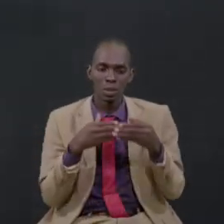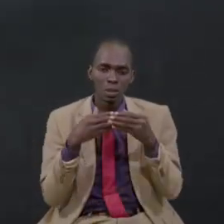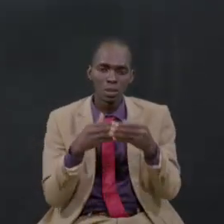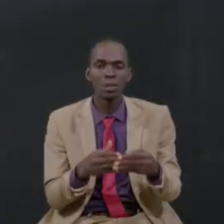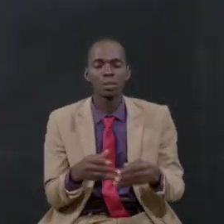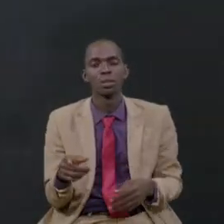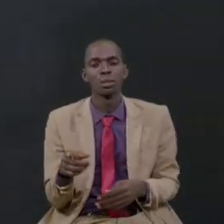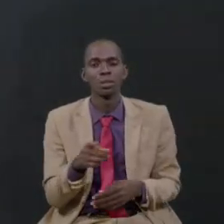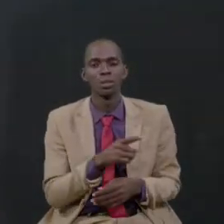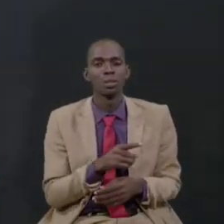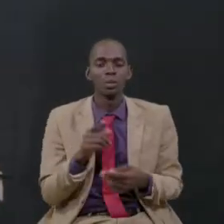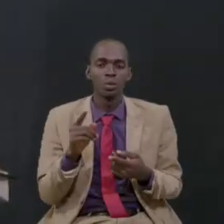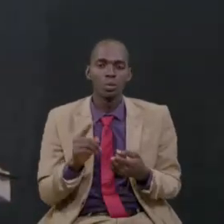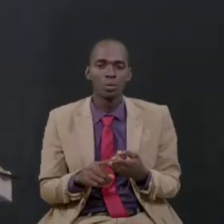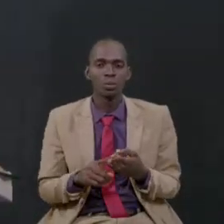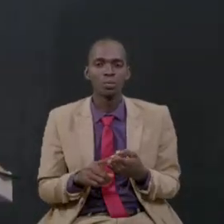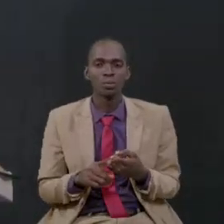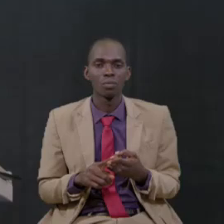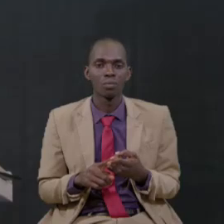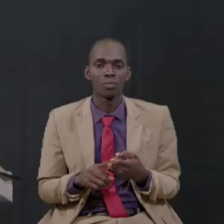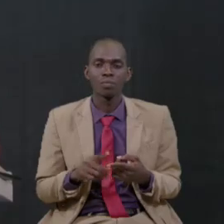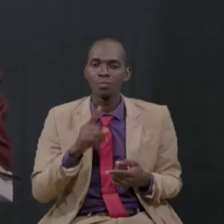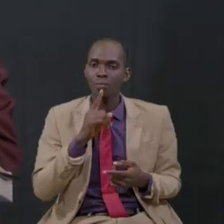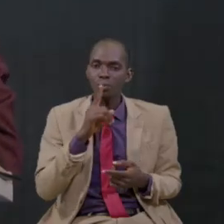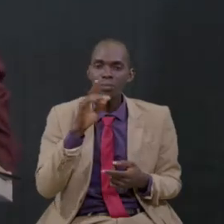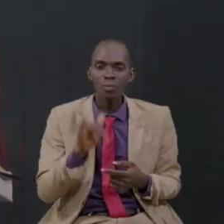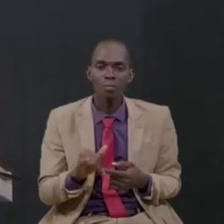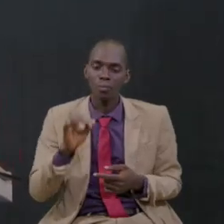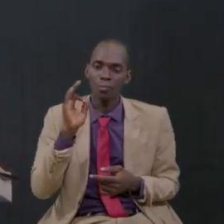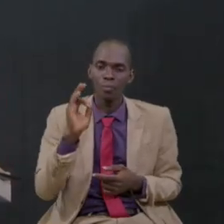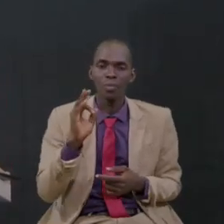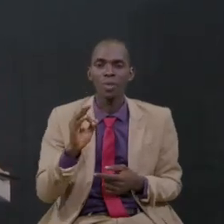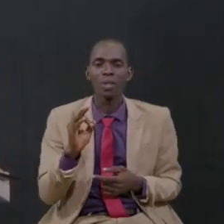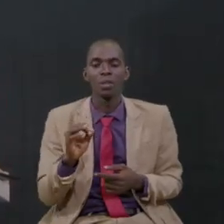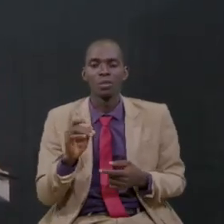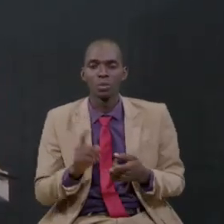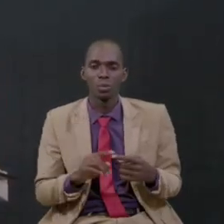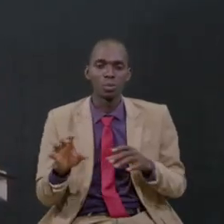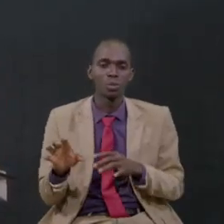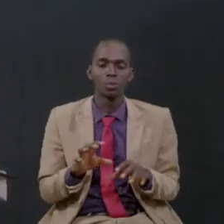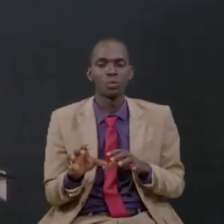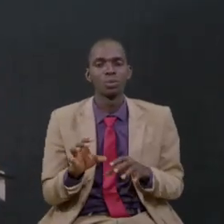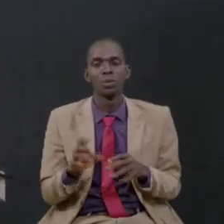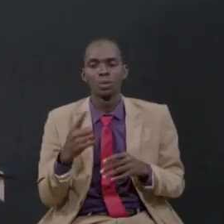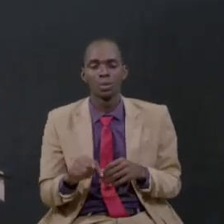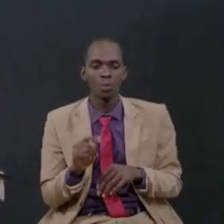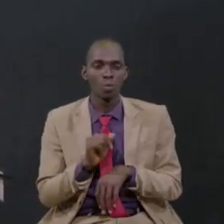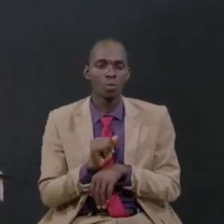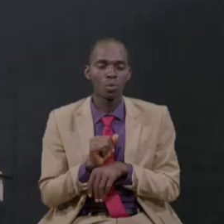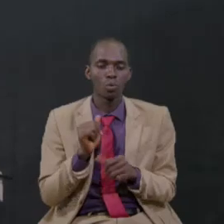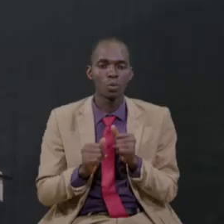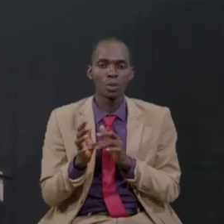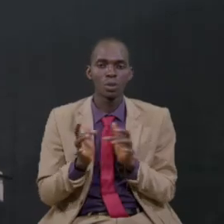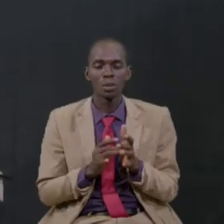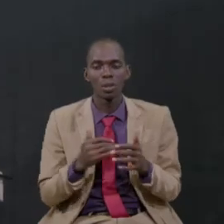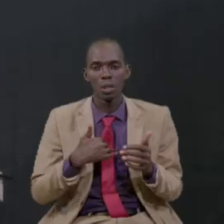to really evangelize, to carry out what Jesus had said in Luke chapter